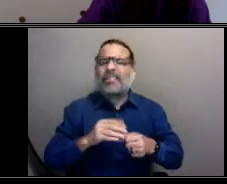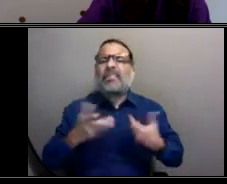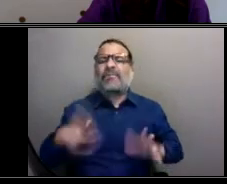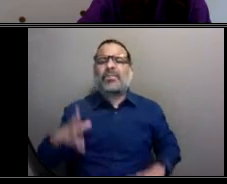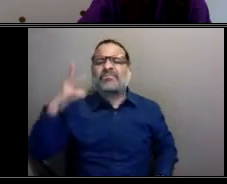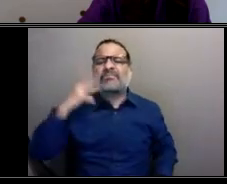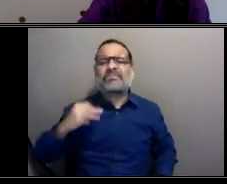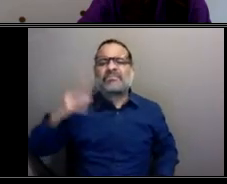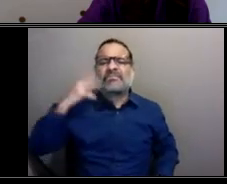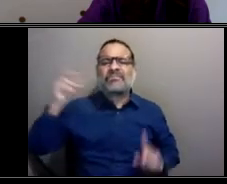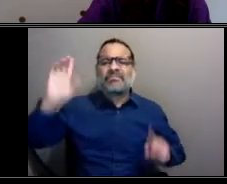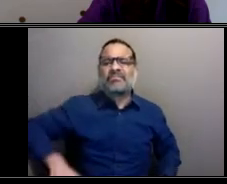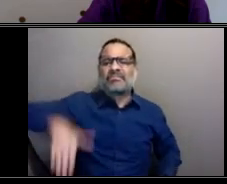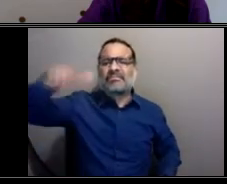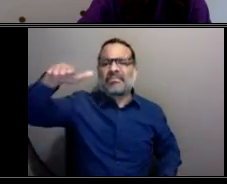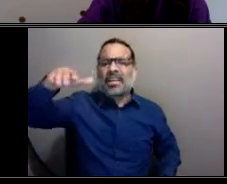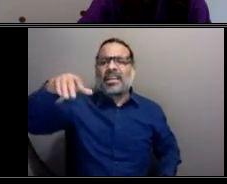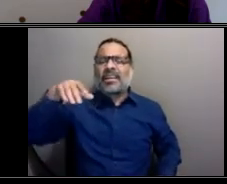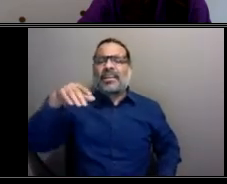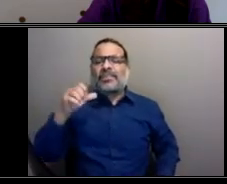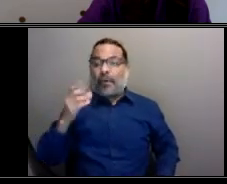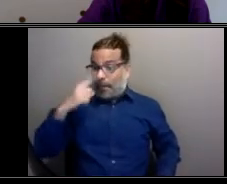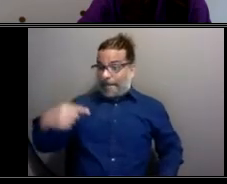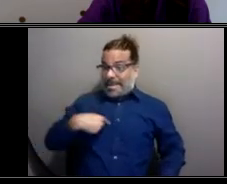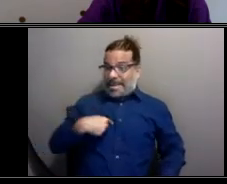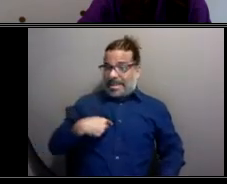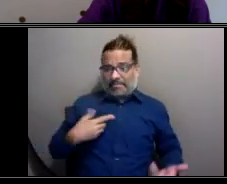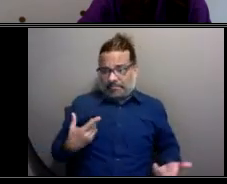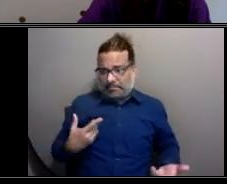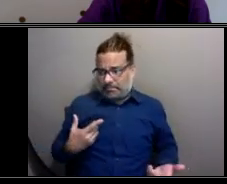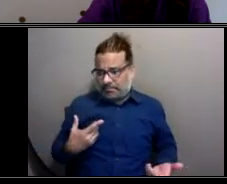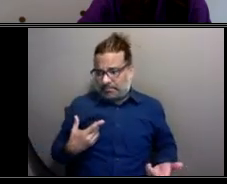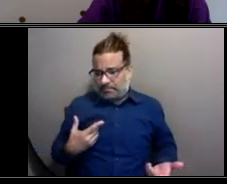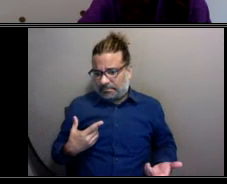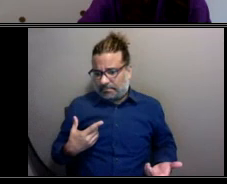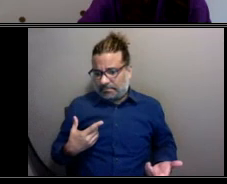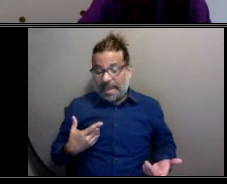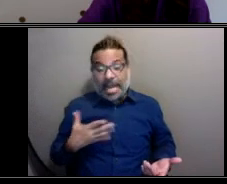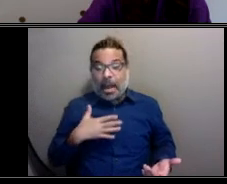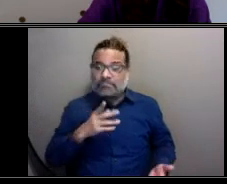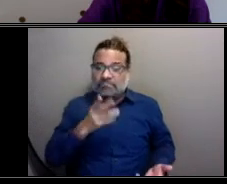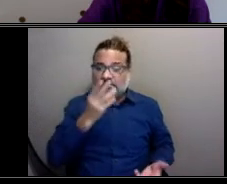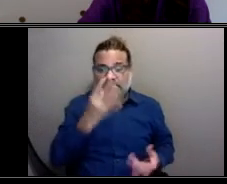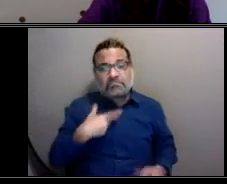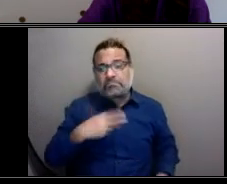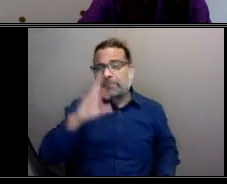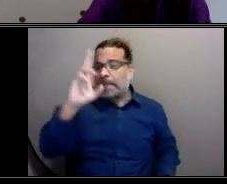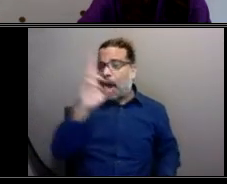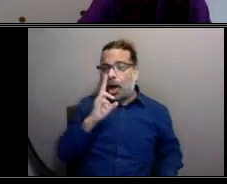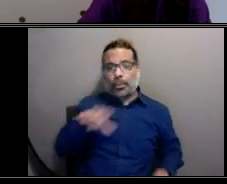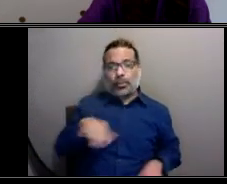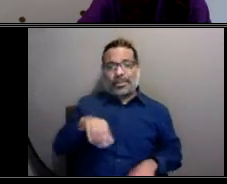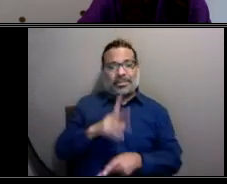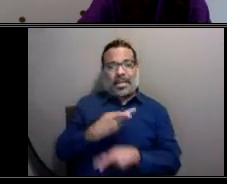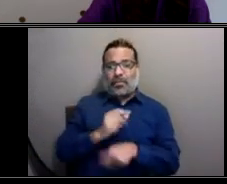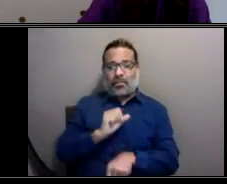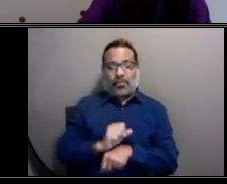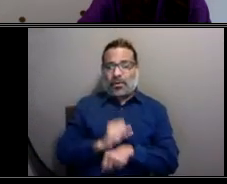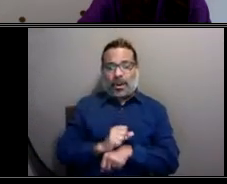Right. So I think to me, it's very, very important to me that, and I feel very honored and blessed to do this work where I get to focus